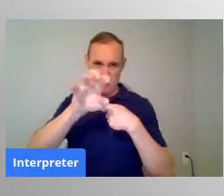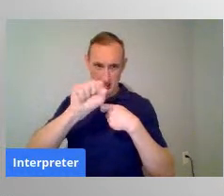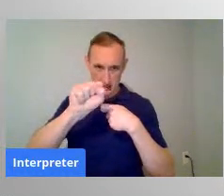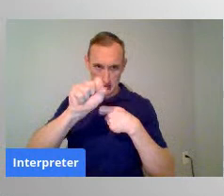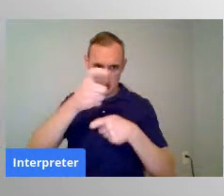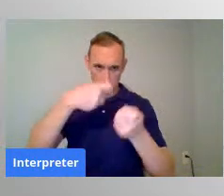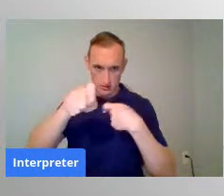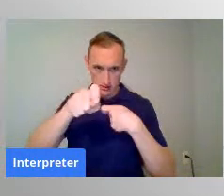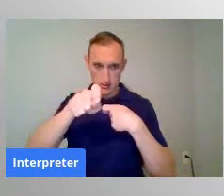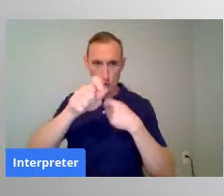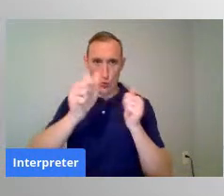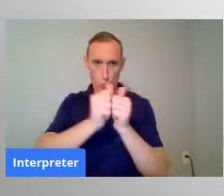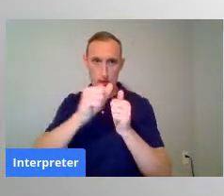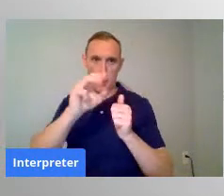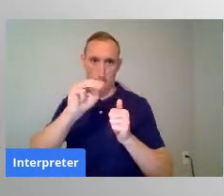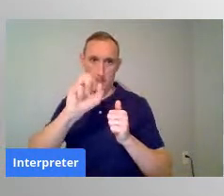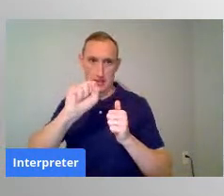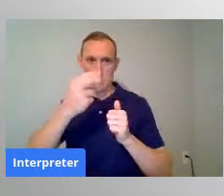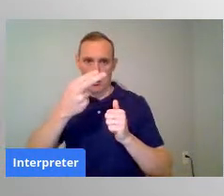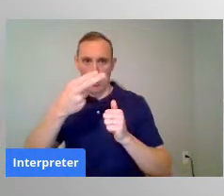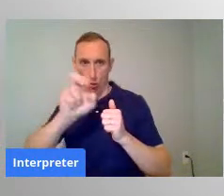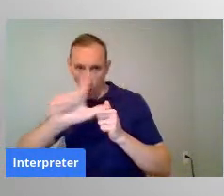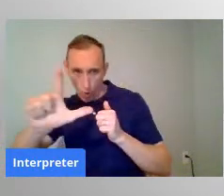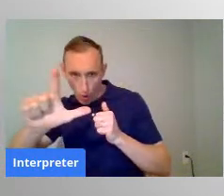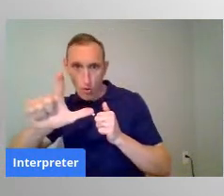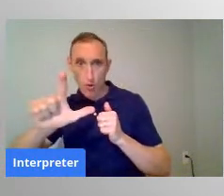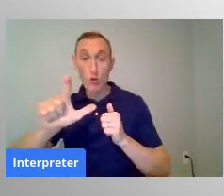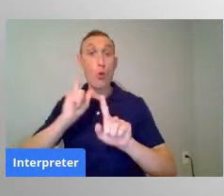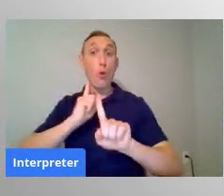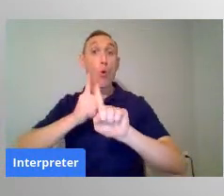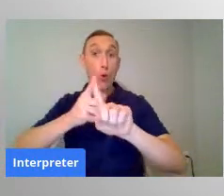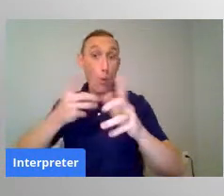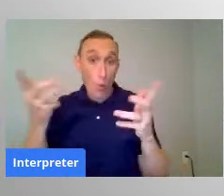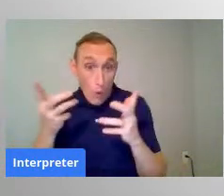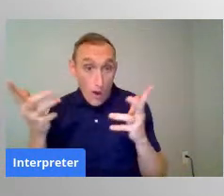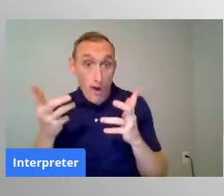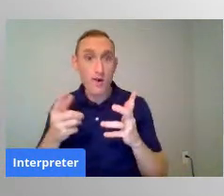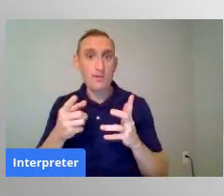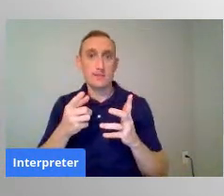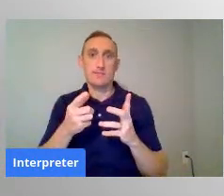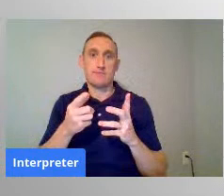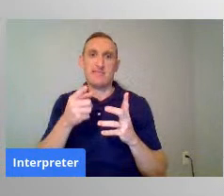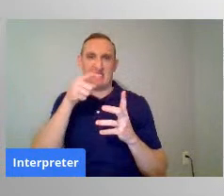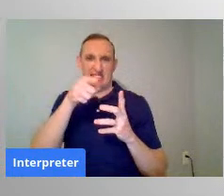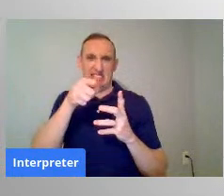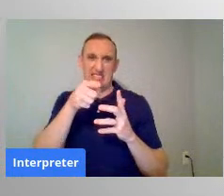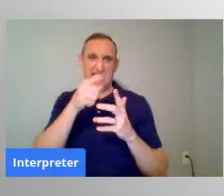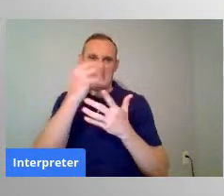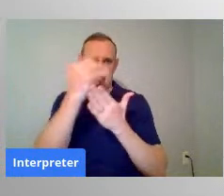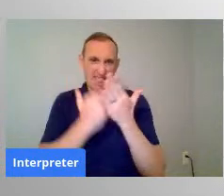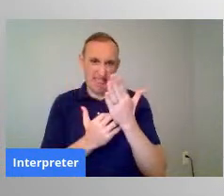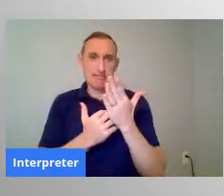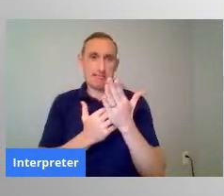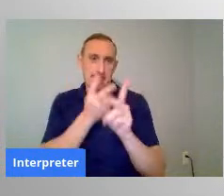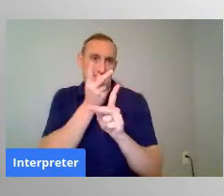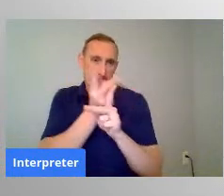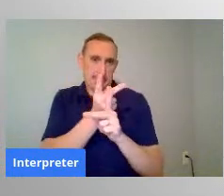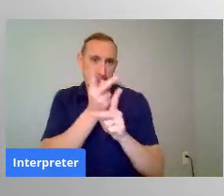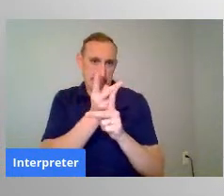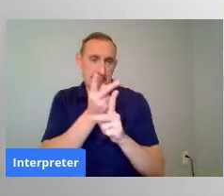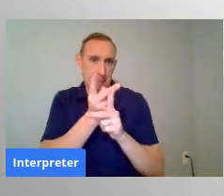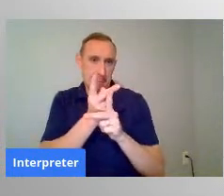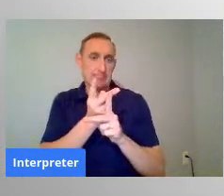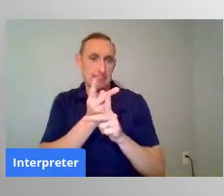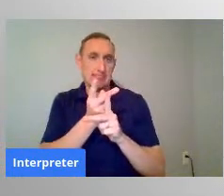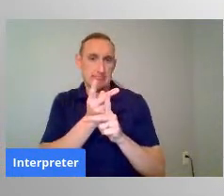Again, the goal, the preference is for us to really take care of this within the next few weeks. But just to sort of save us